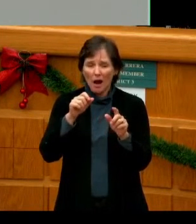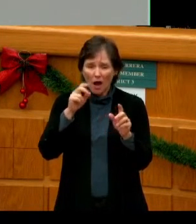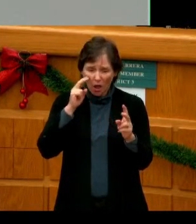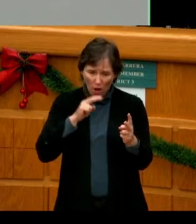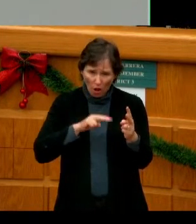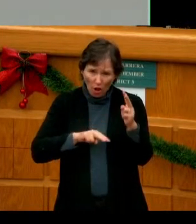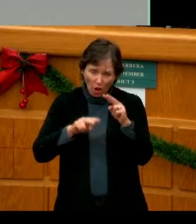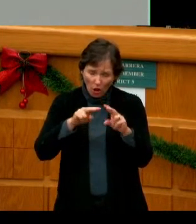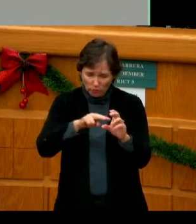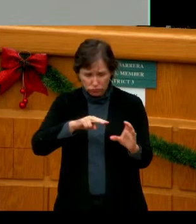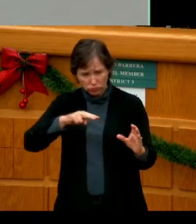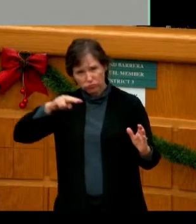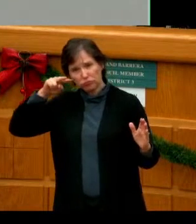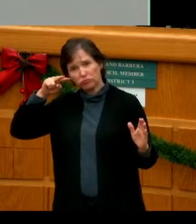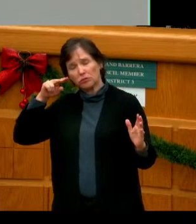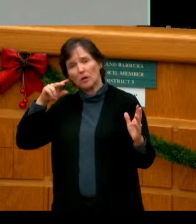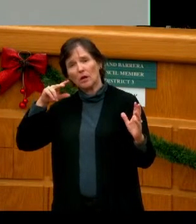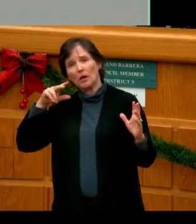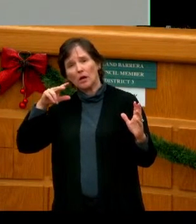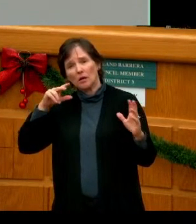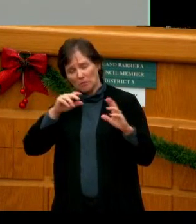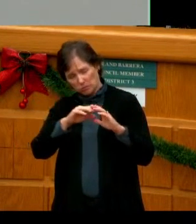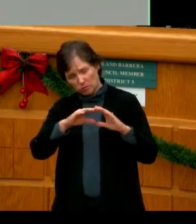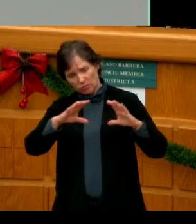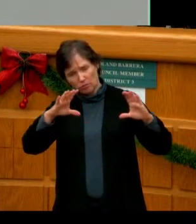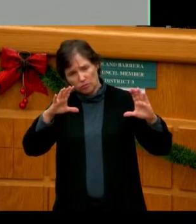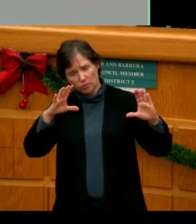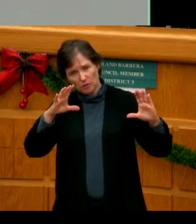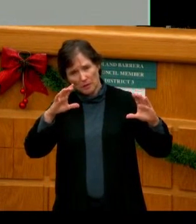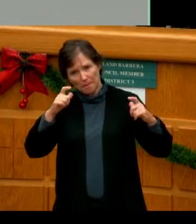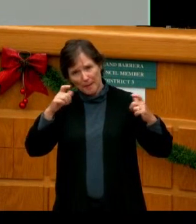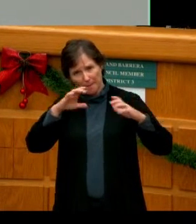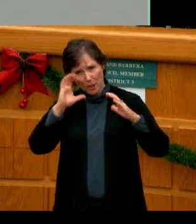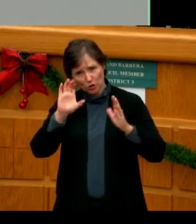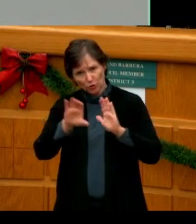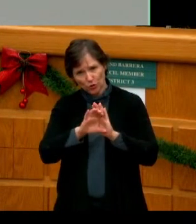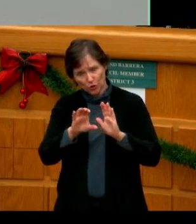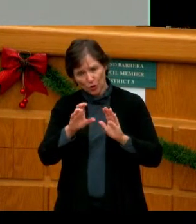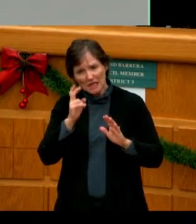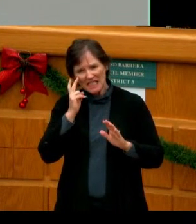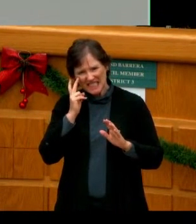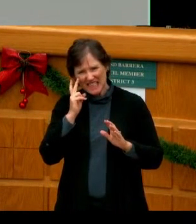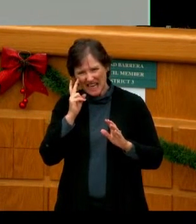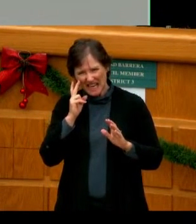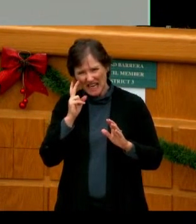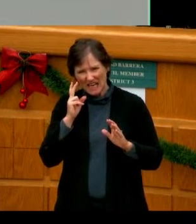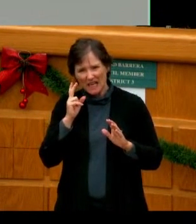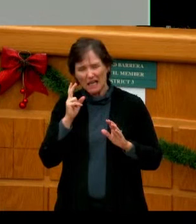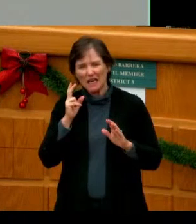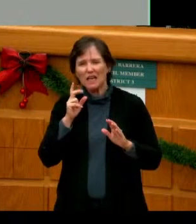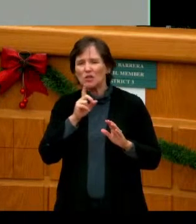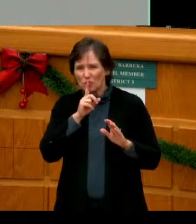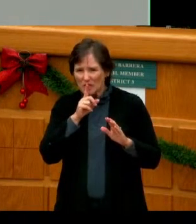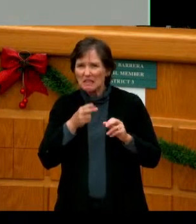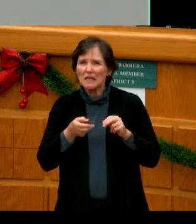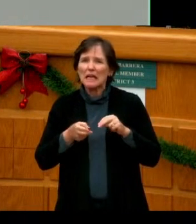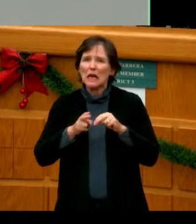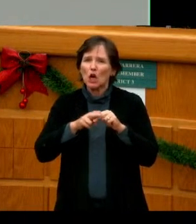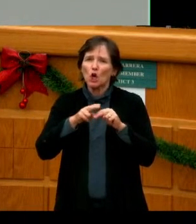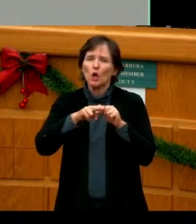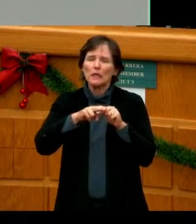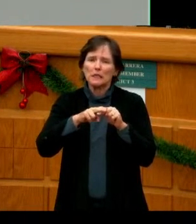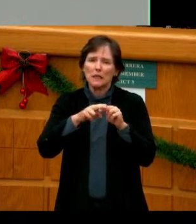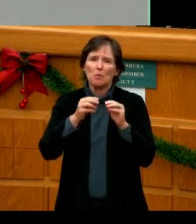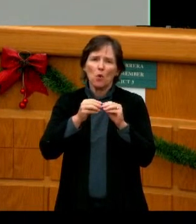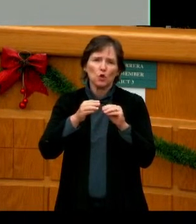have to step back and not be a prisoner of the moment and see the greater pattern. If you step back and you look at that line, basically it's going up over